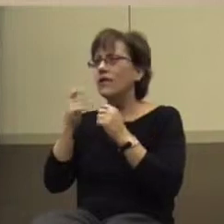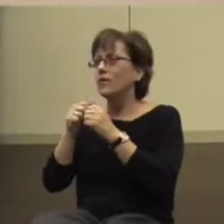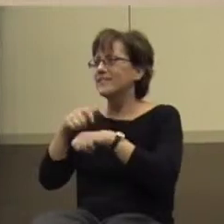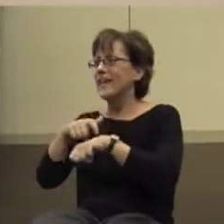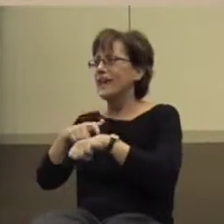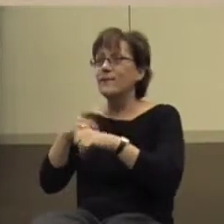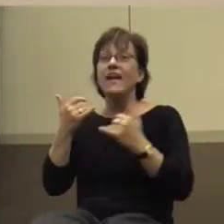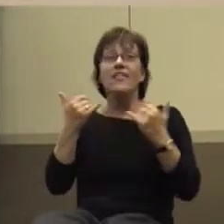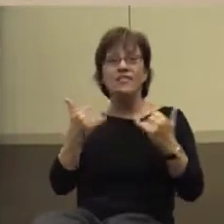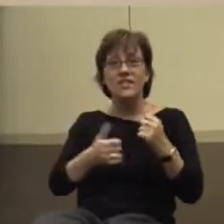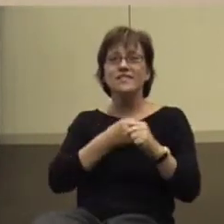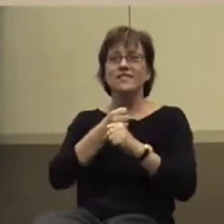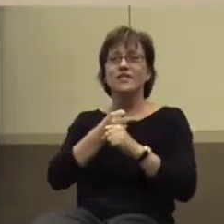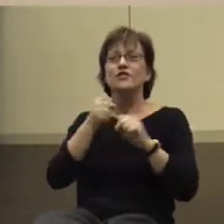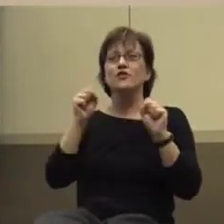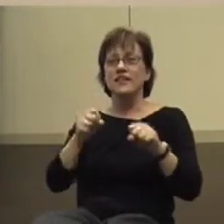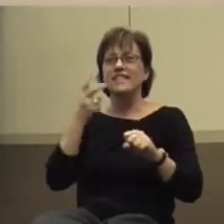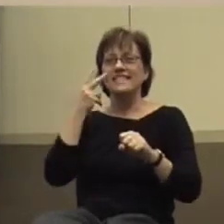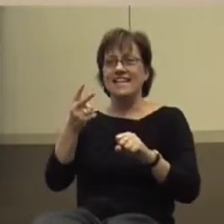use, and I'm going to be asking you to pick.